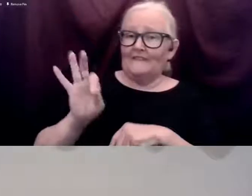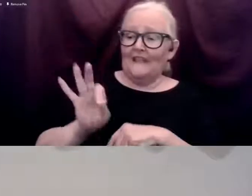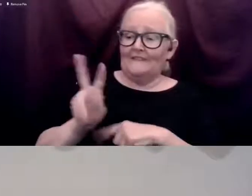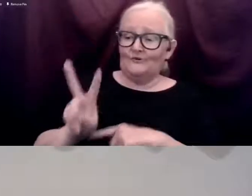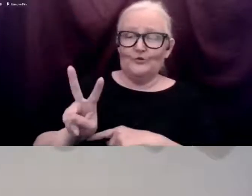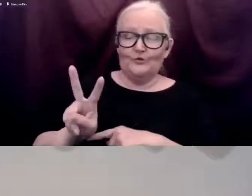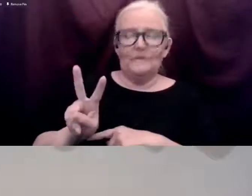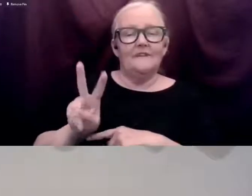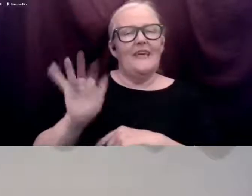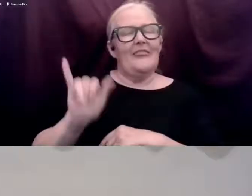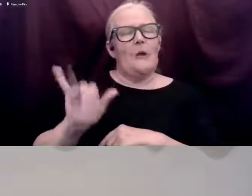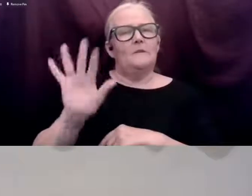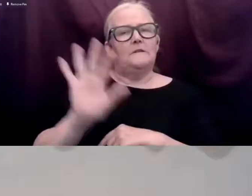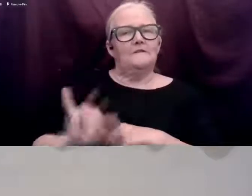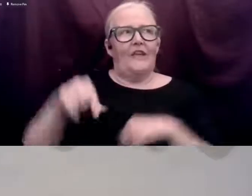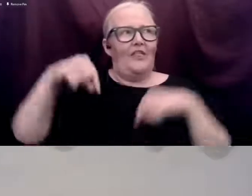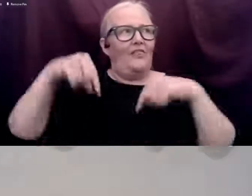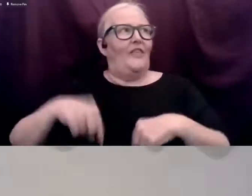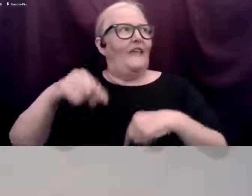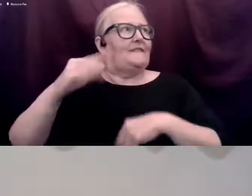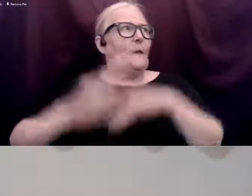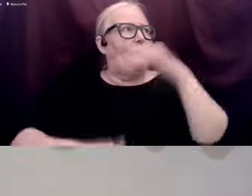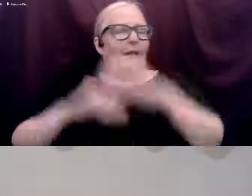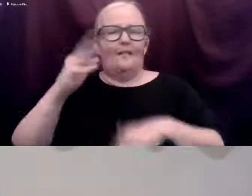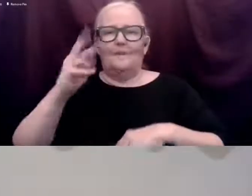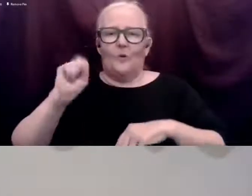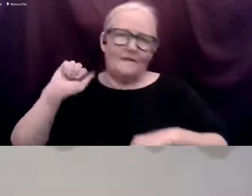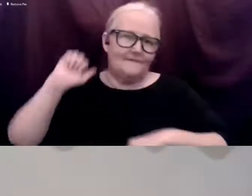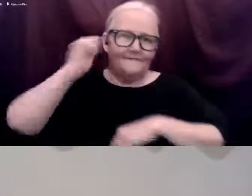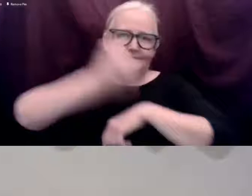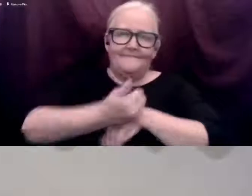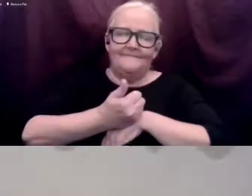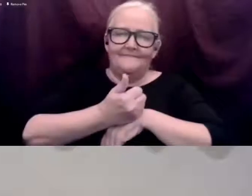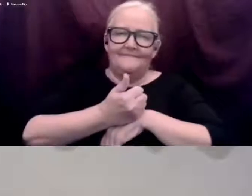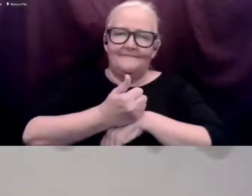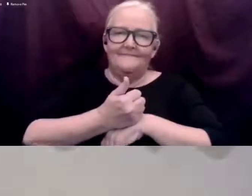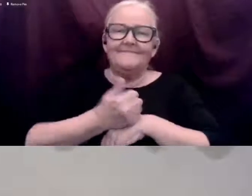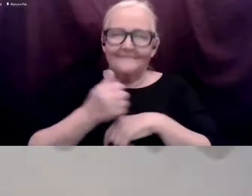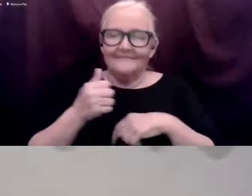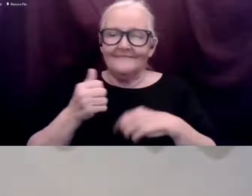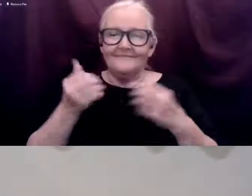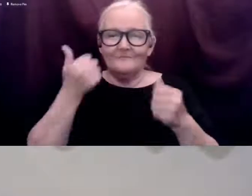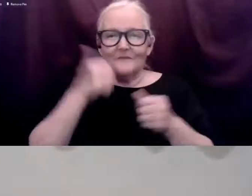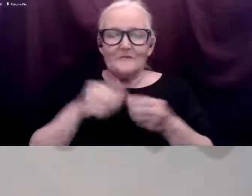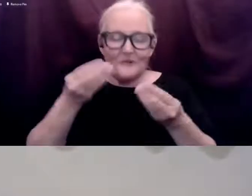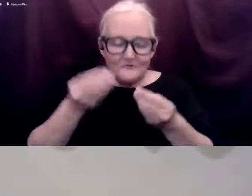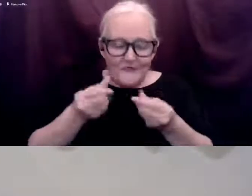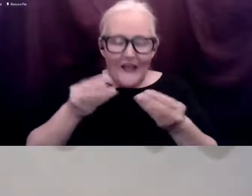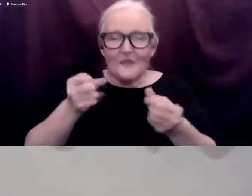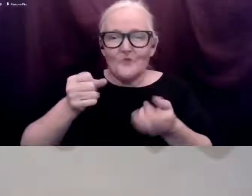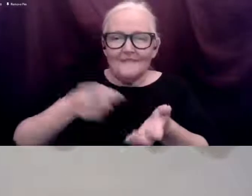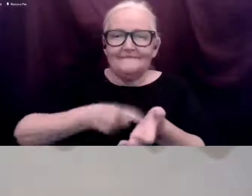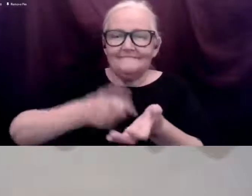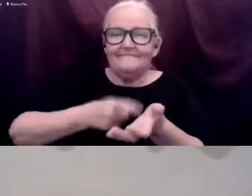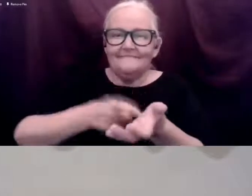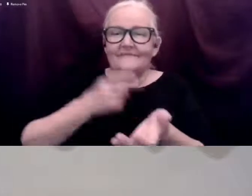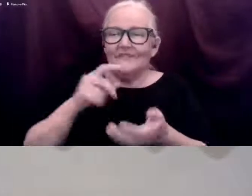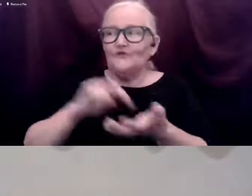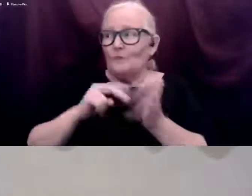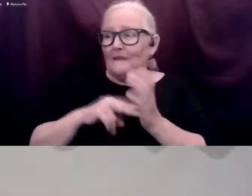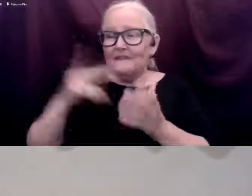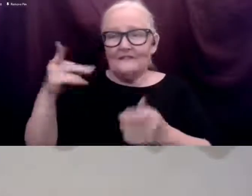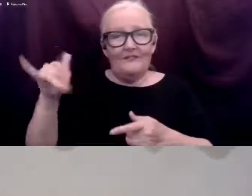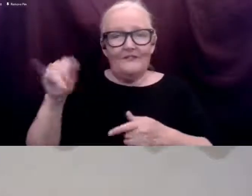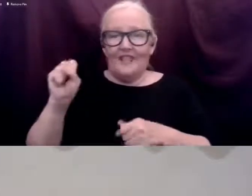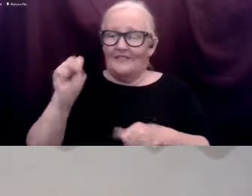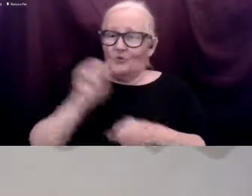was built. A ground was being broken. And so she has been in this lovely space and maybe did a little bit over there,